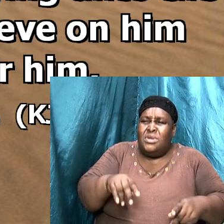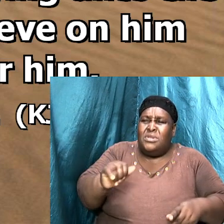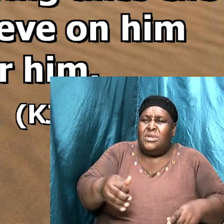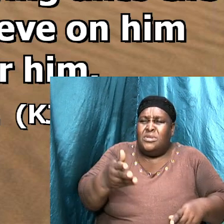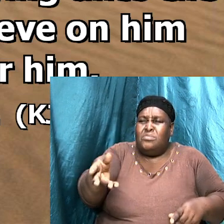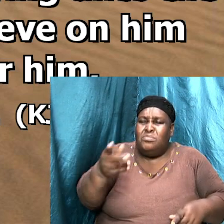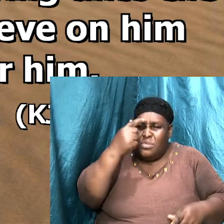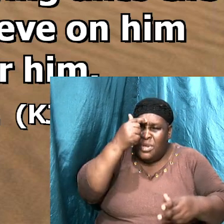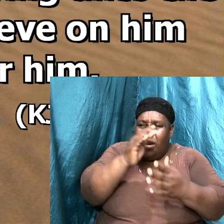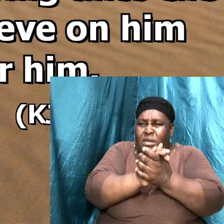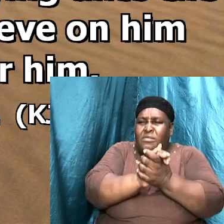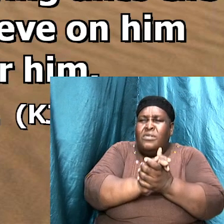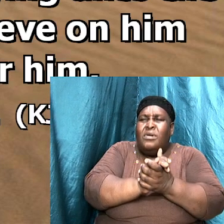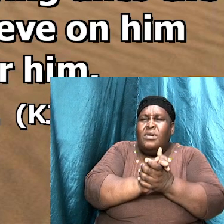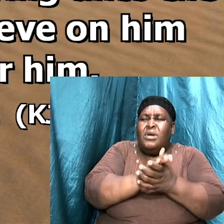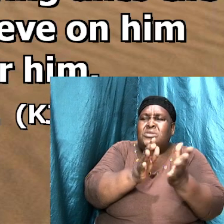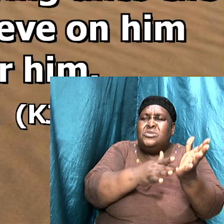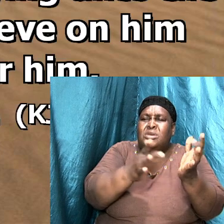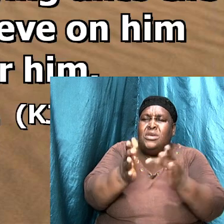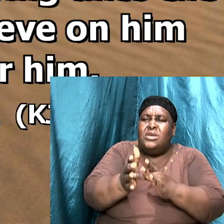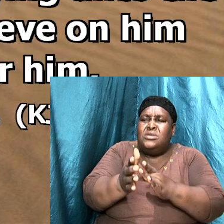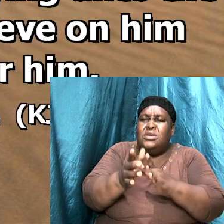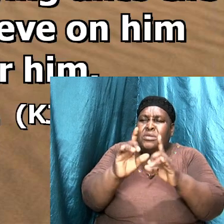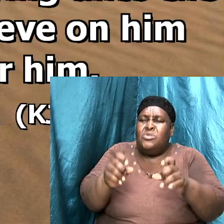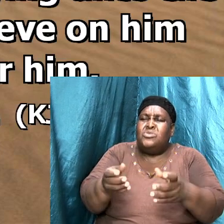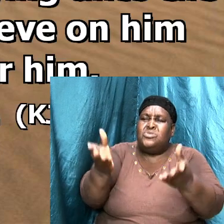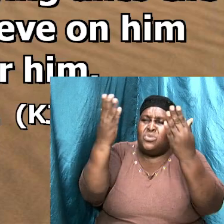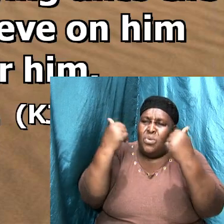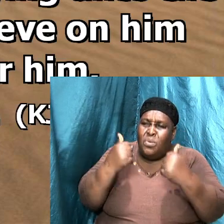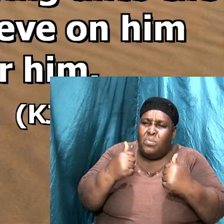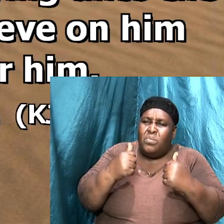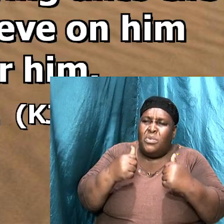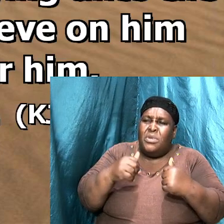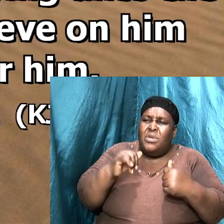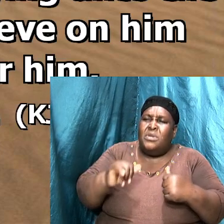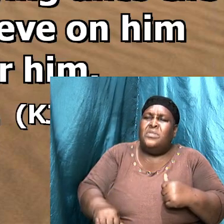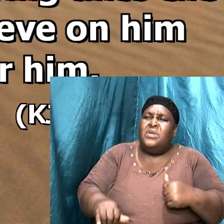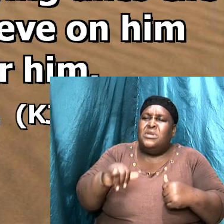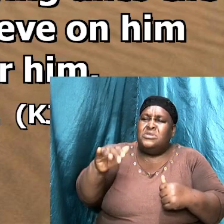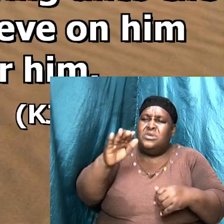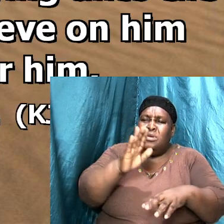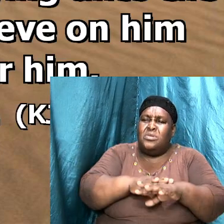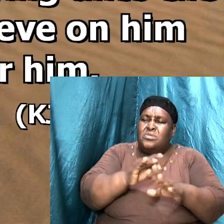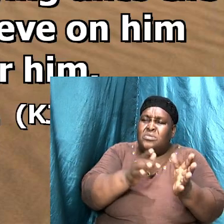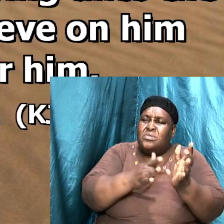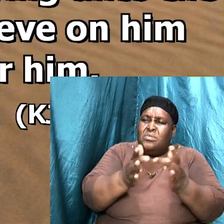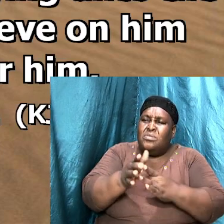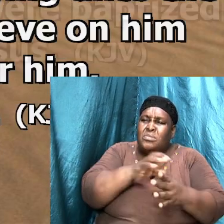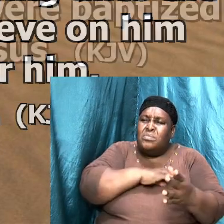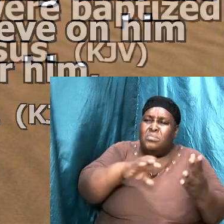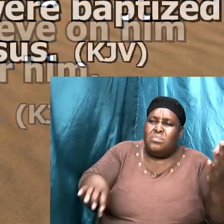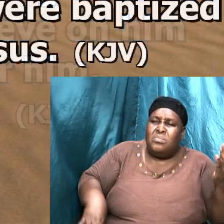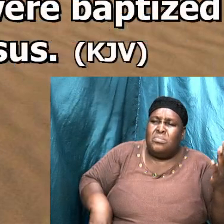that they should believe on him which should come after him, that is on Christ Jesus.